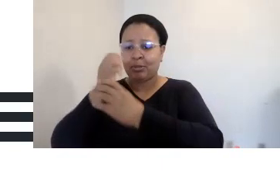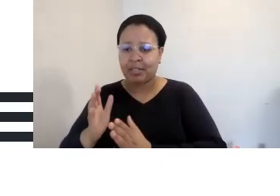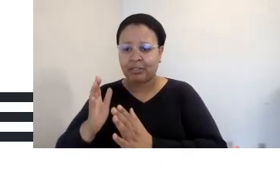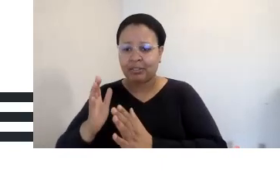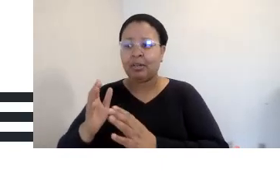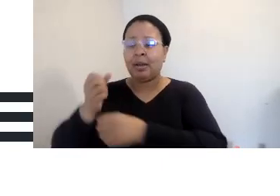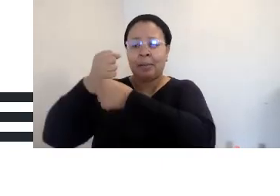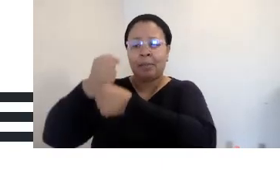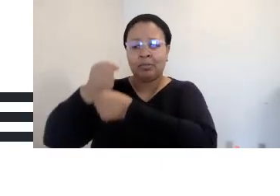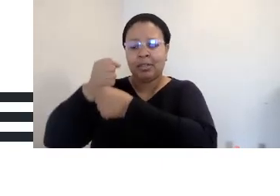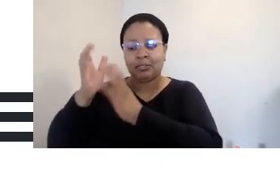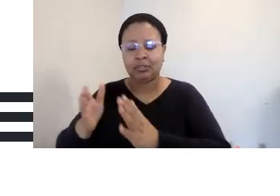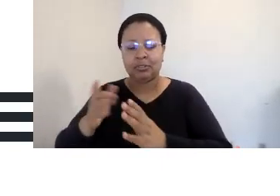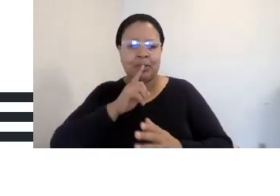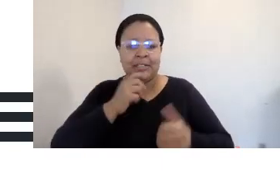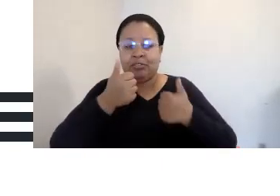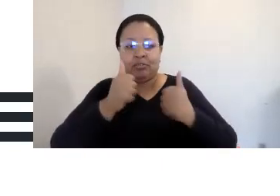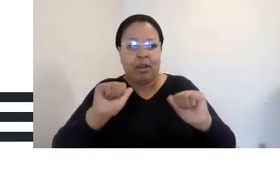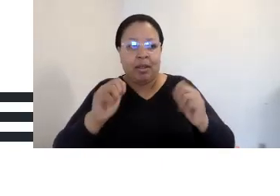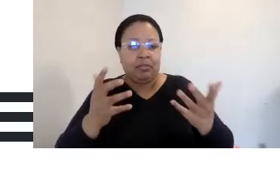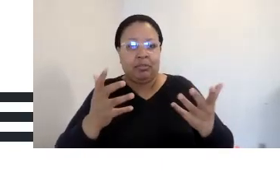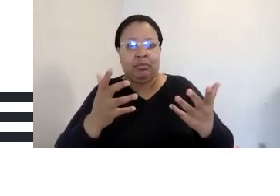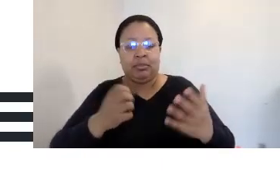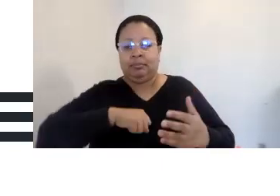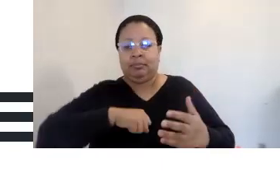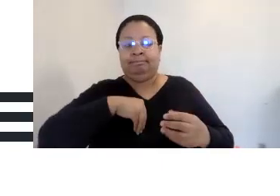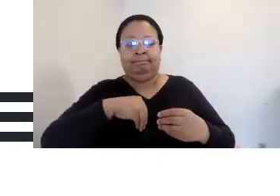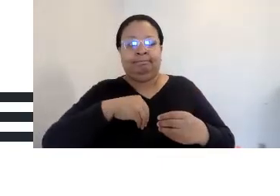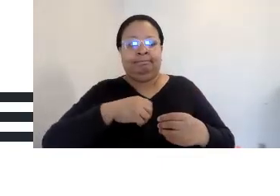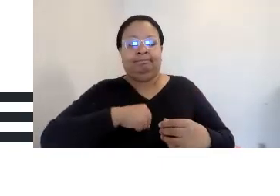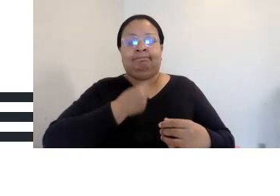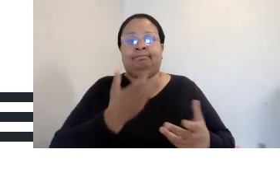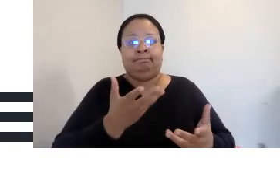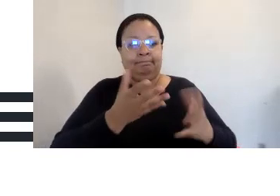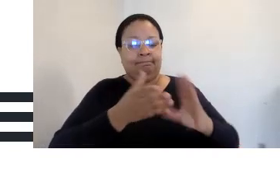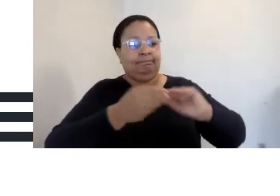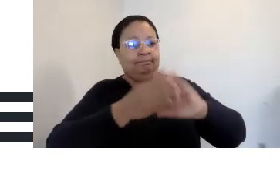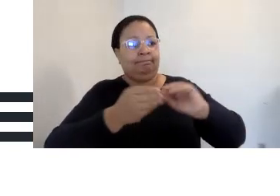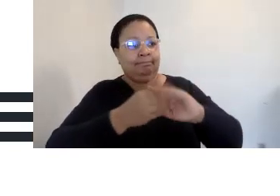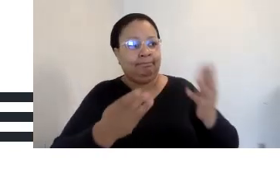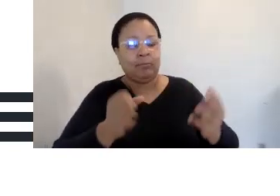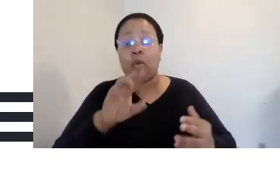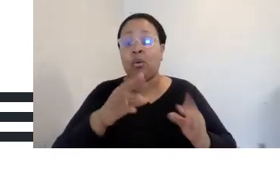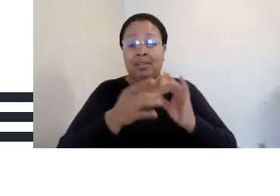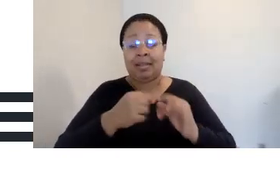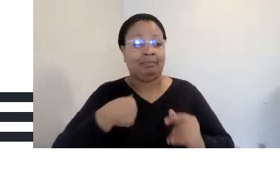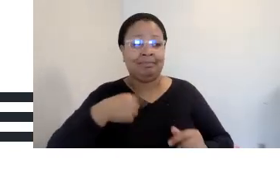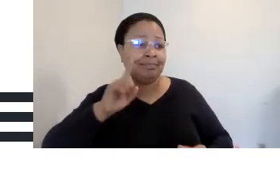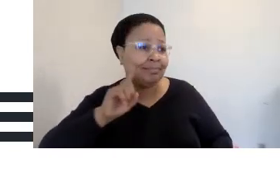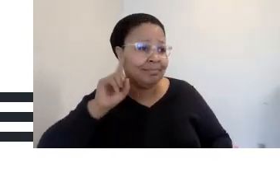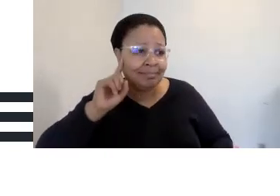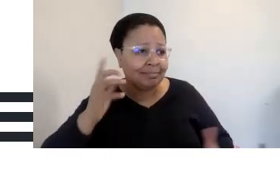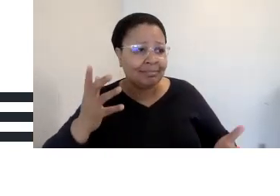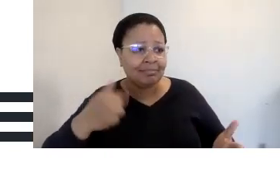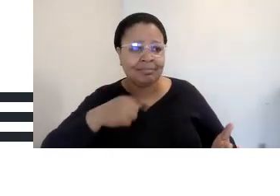most likely is trying to convey that he or she or they are deaf.